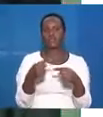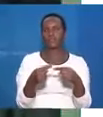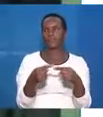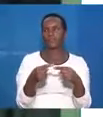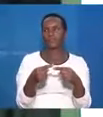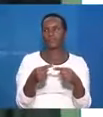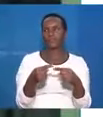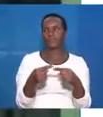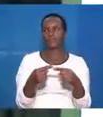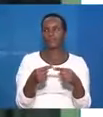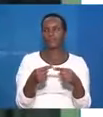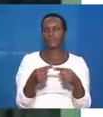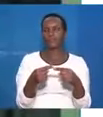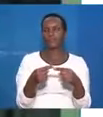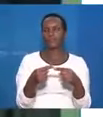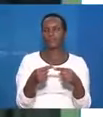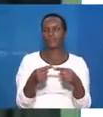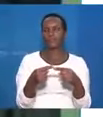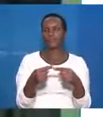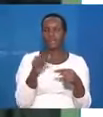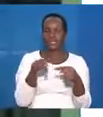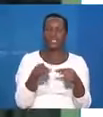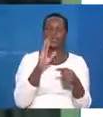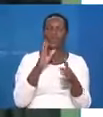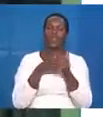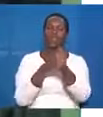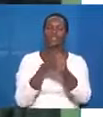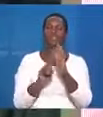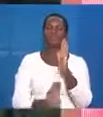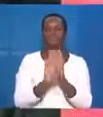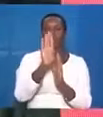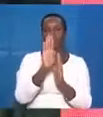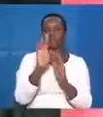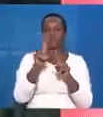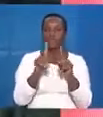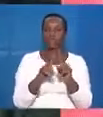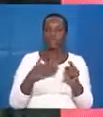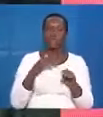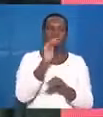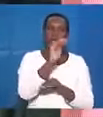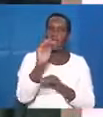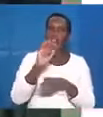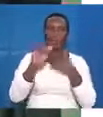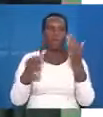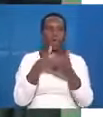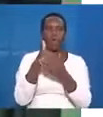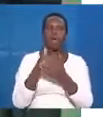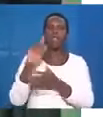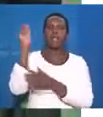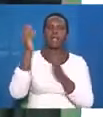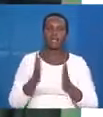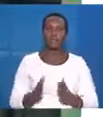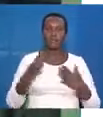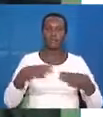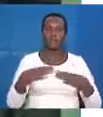it all and final to the document. I appeal to the patriotic Kenyans to come out